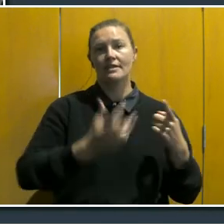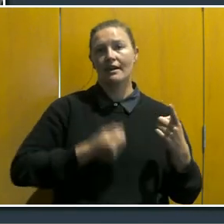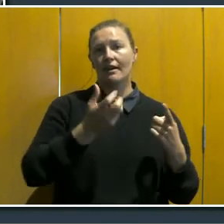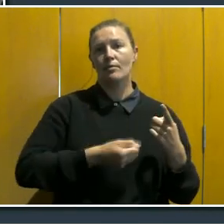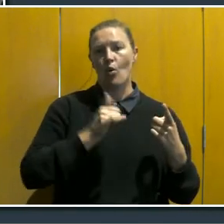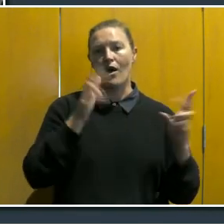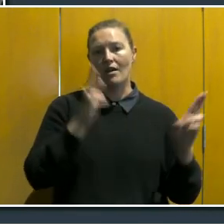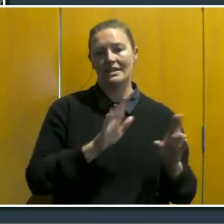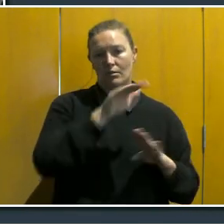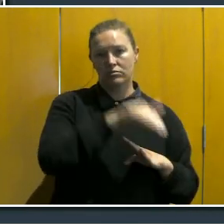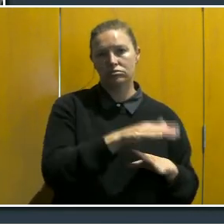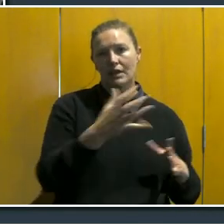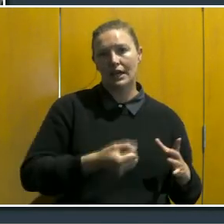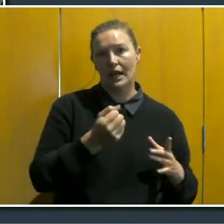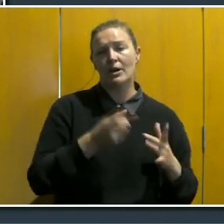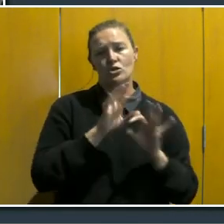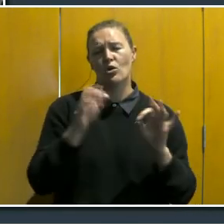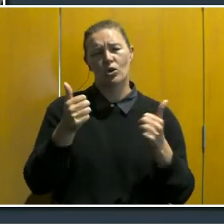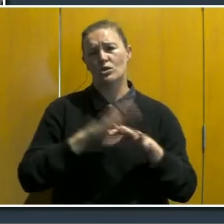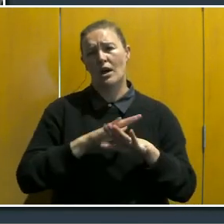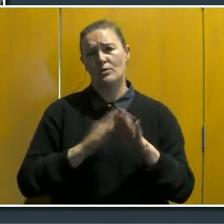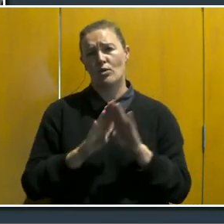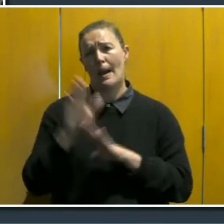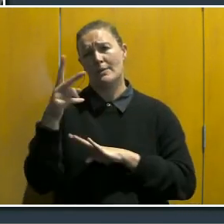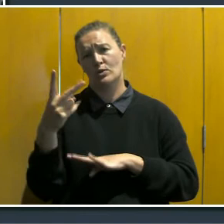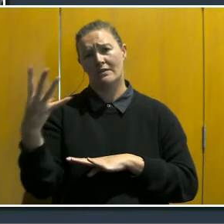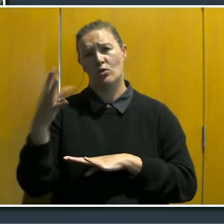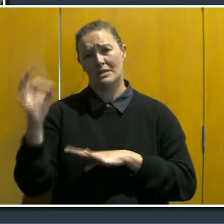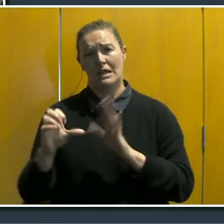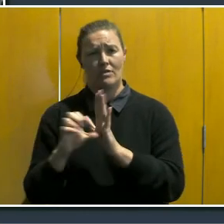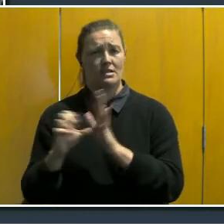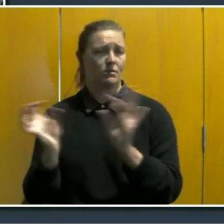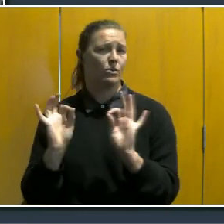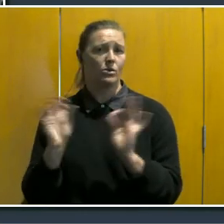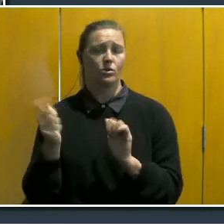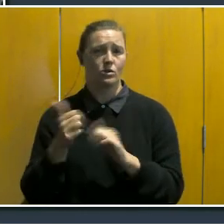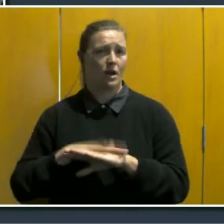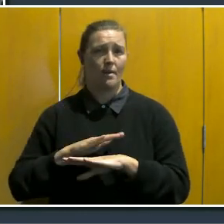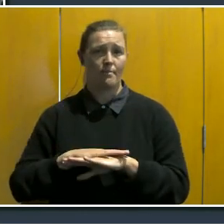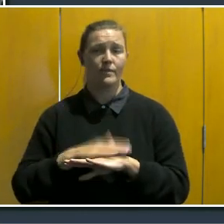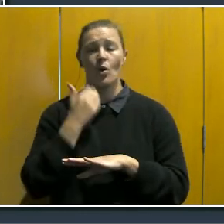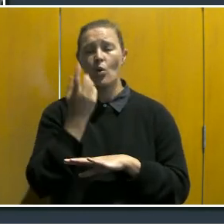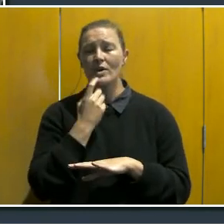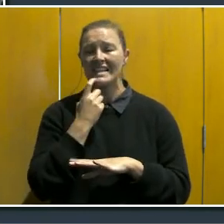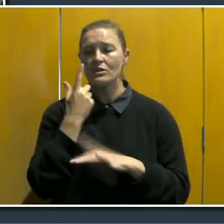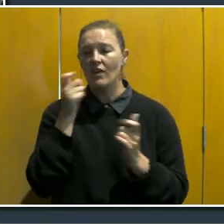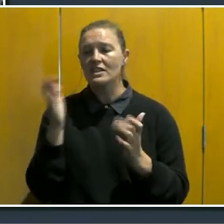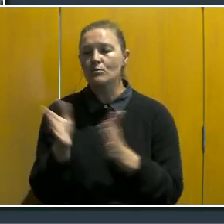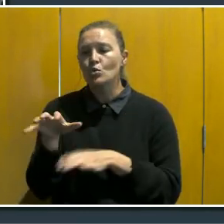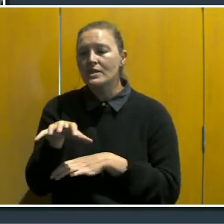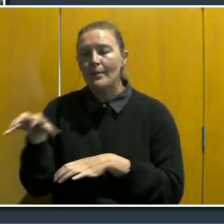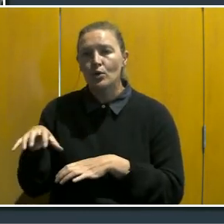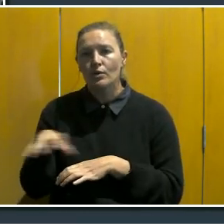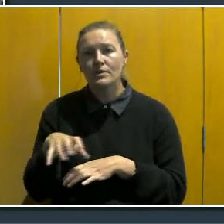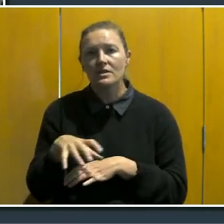incomes. This is not a good time to put rates up by 24%. It is always easier to pick on small suburbs and rural areas